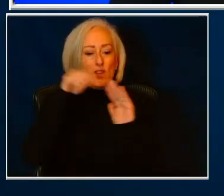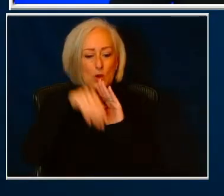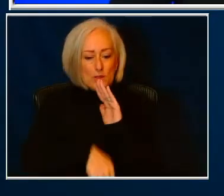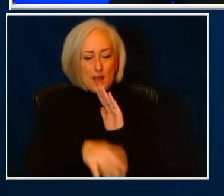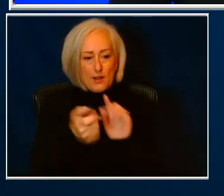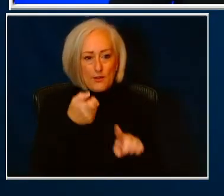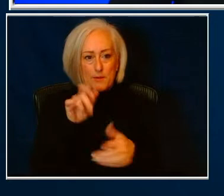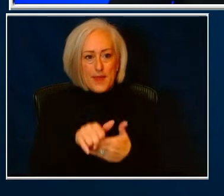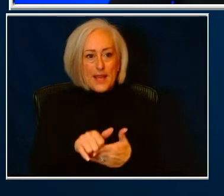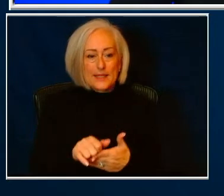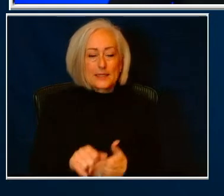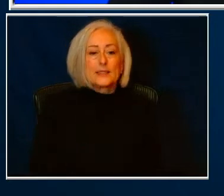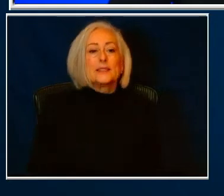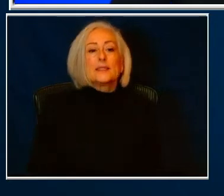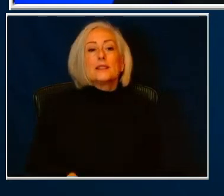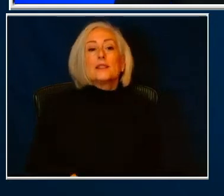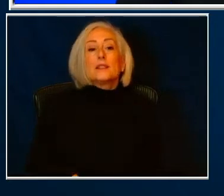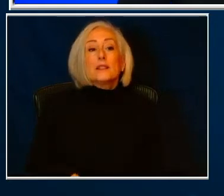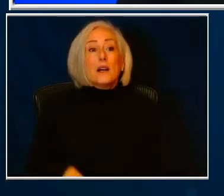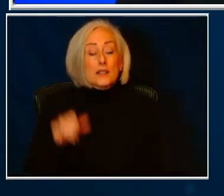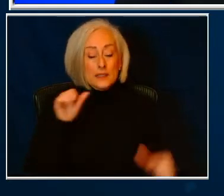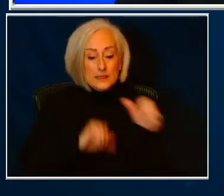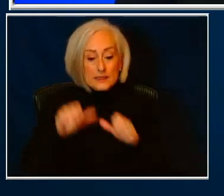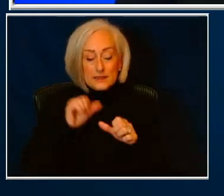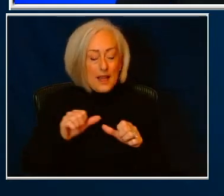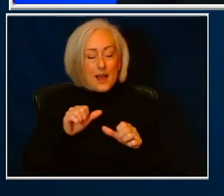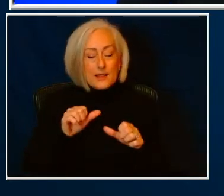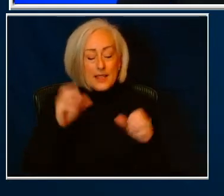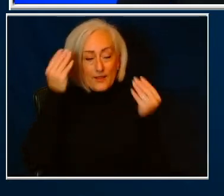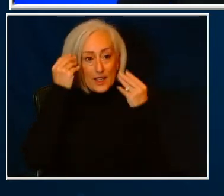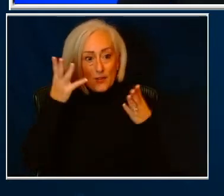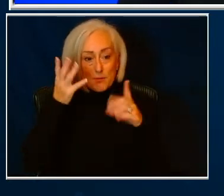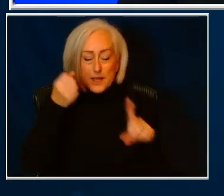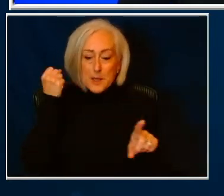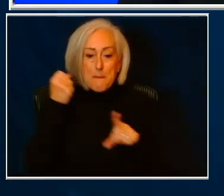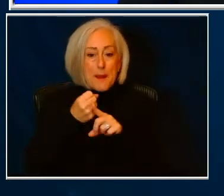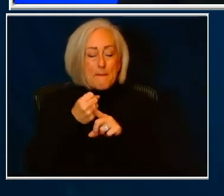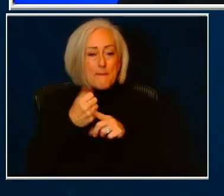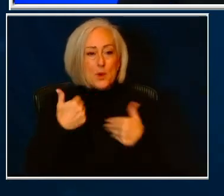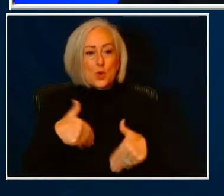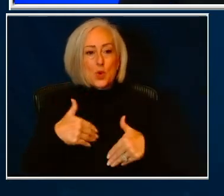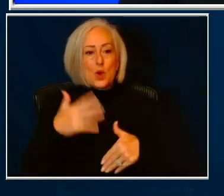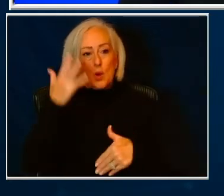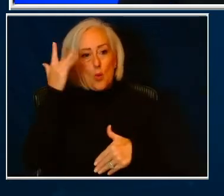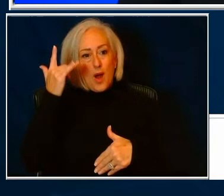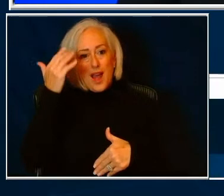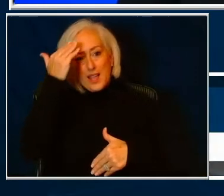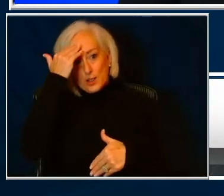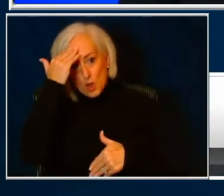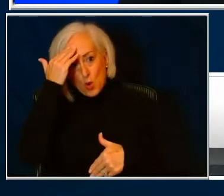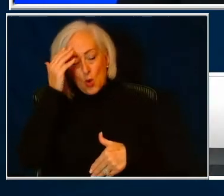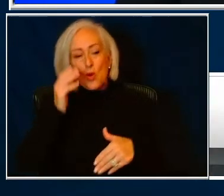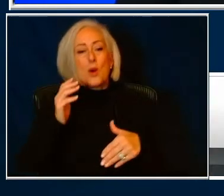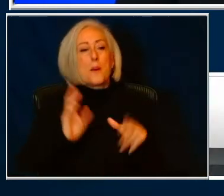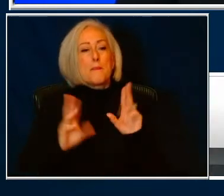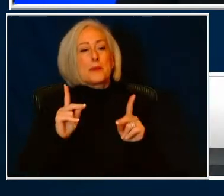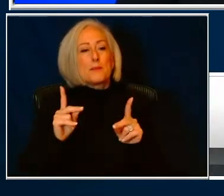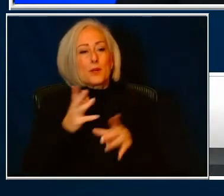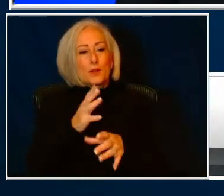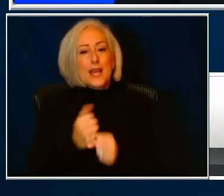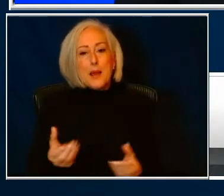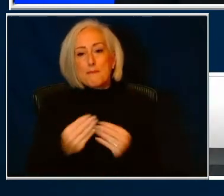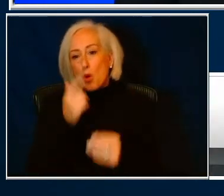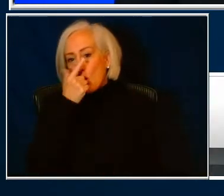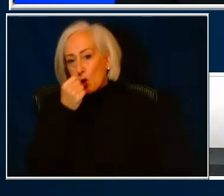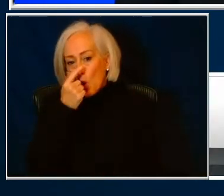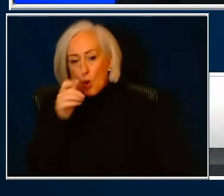this morning, a scientific breakthrough. They're saying, scientists say they finally know why people get more colds and flu in the winter. What does that mean? What did they find?